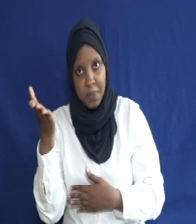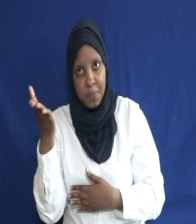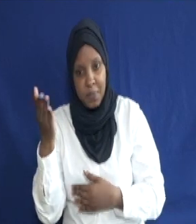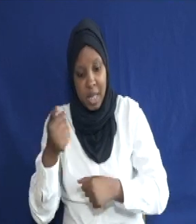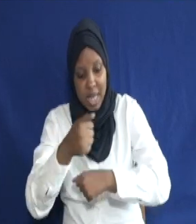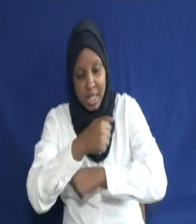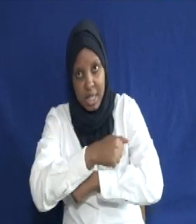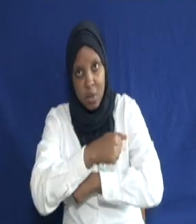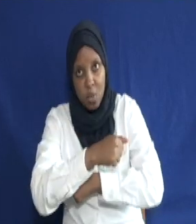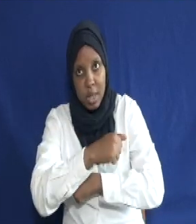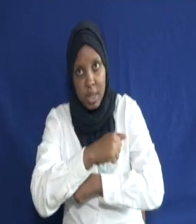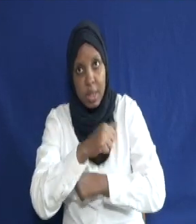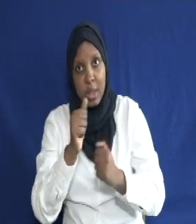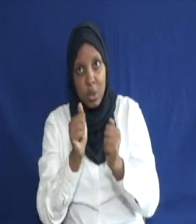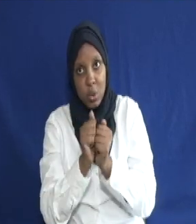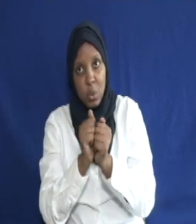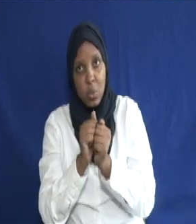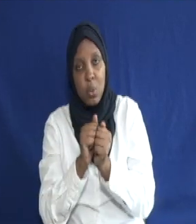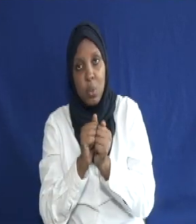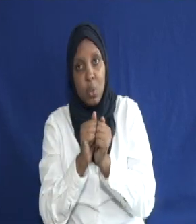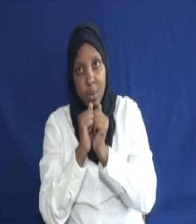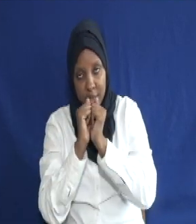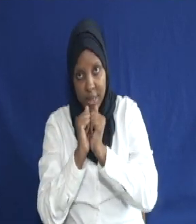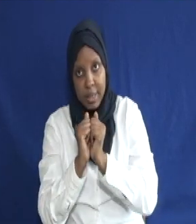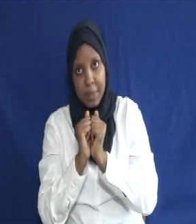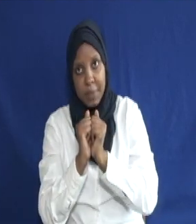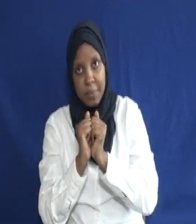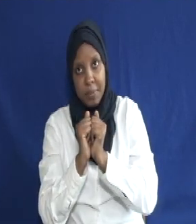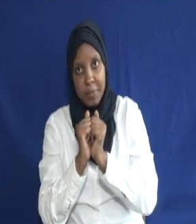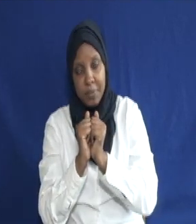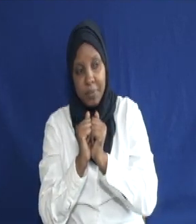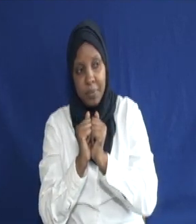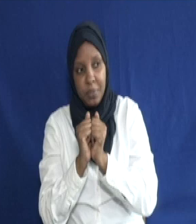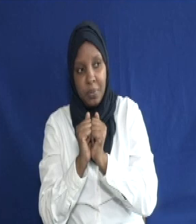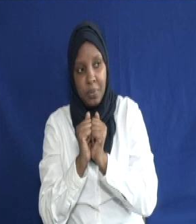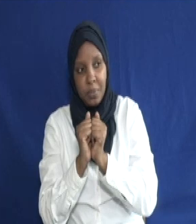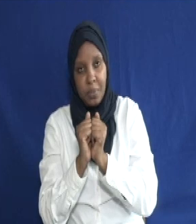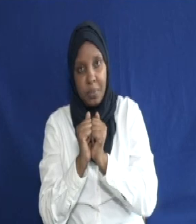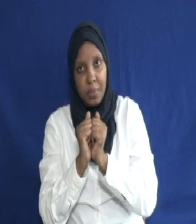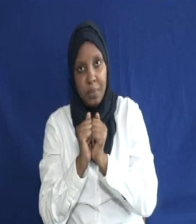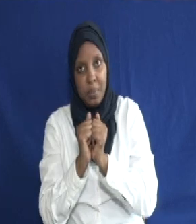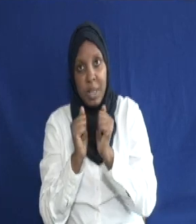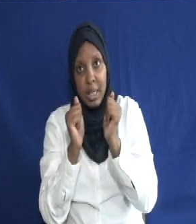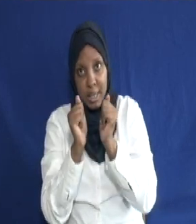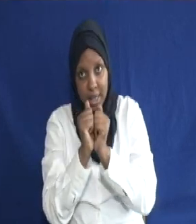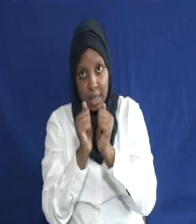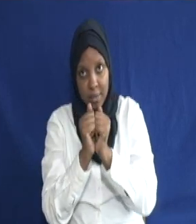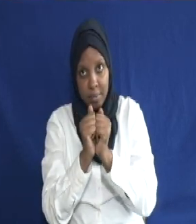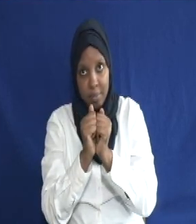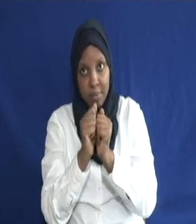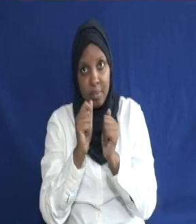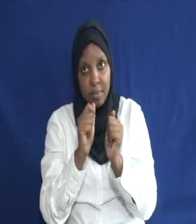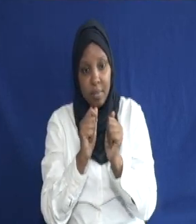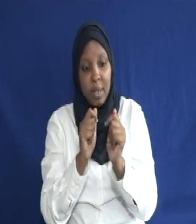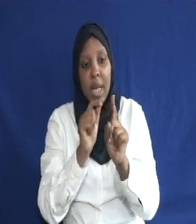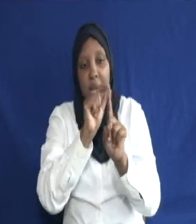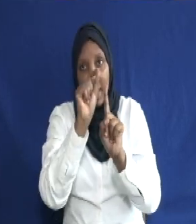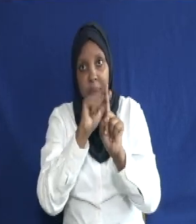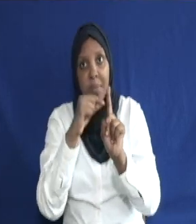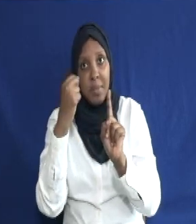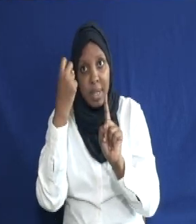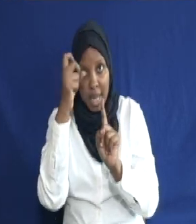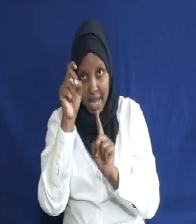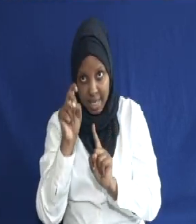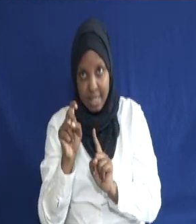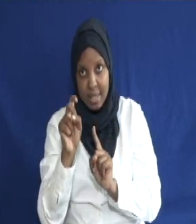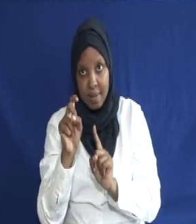equal to 10 times 10. So 10 times 10 is what? Very good. It